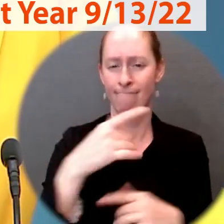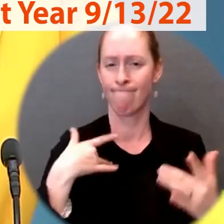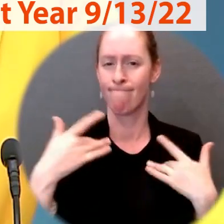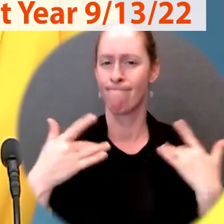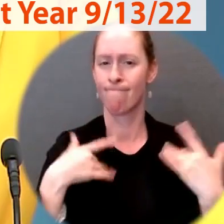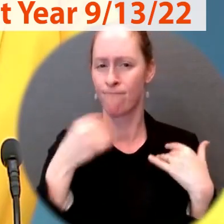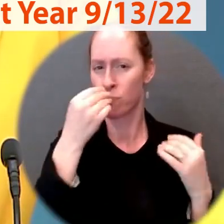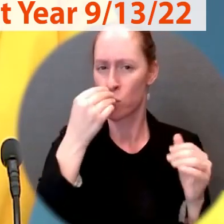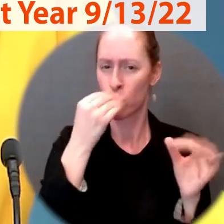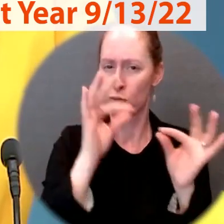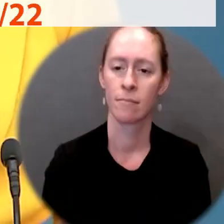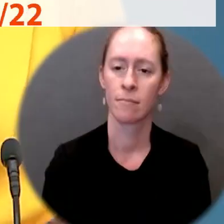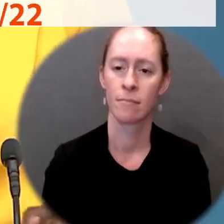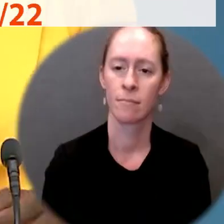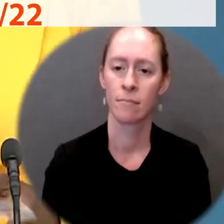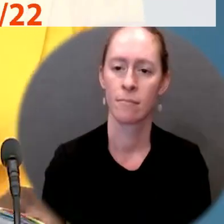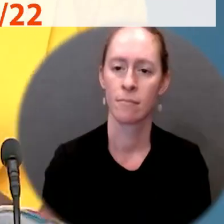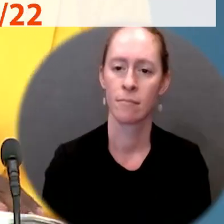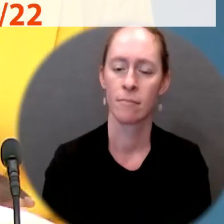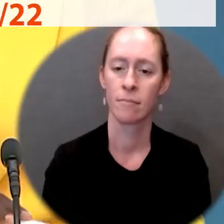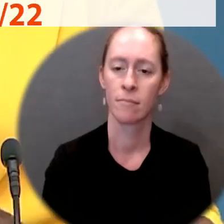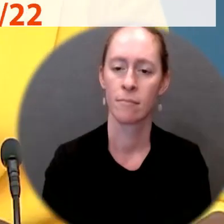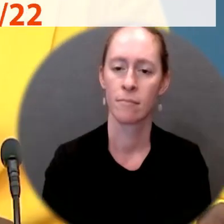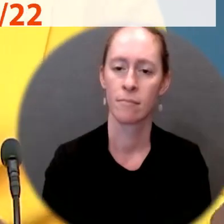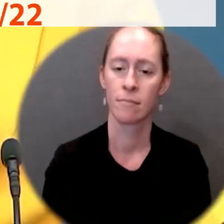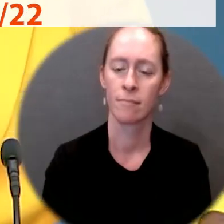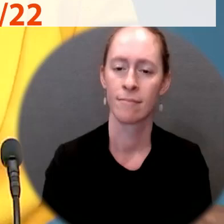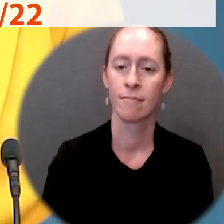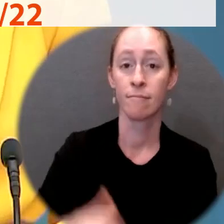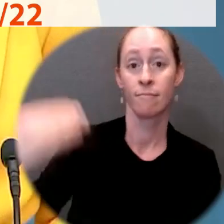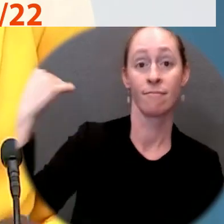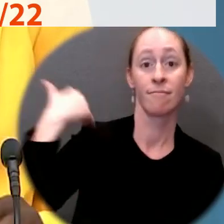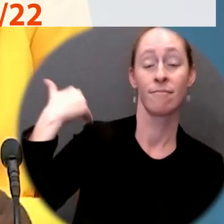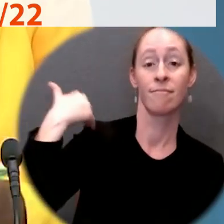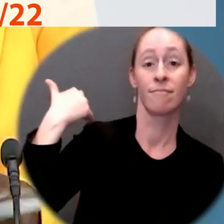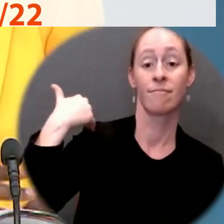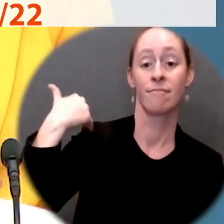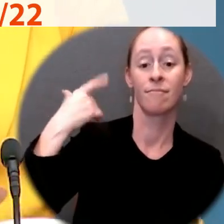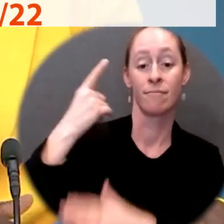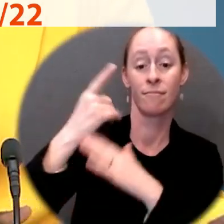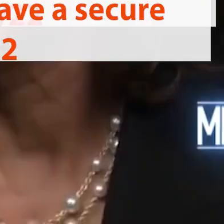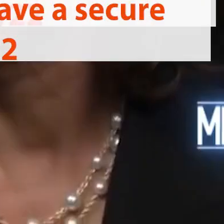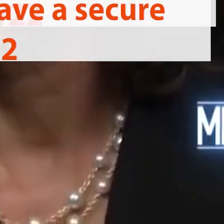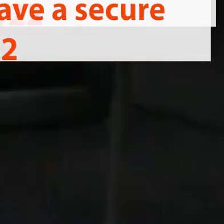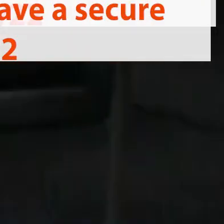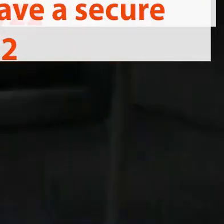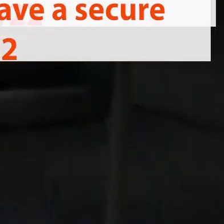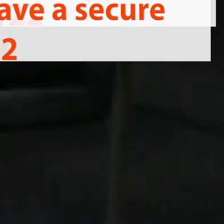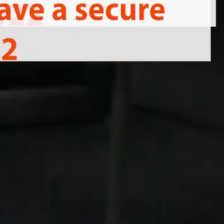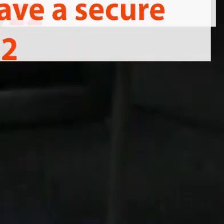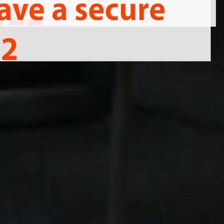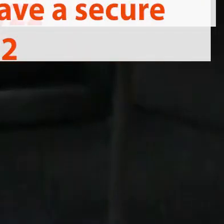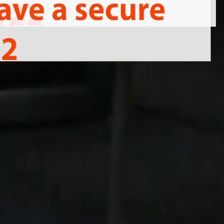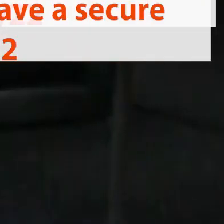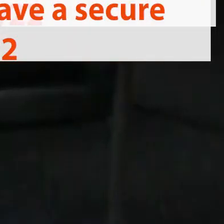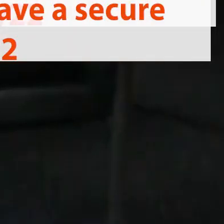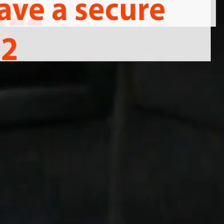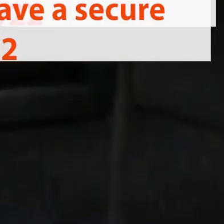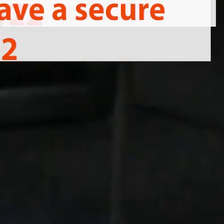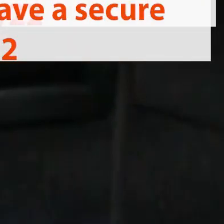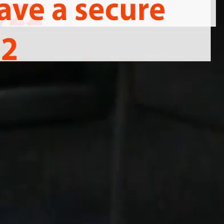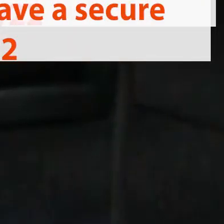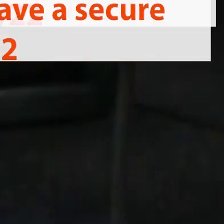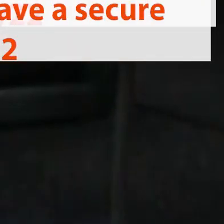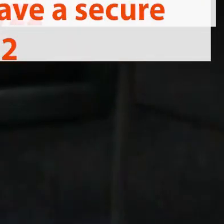It's moderating, which is important. Over the weekend, the vice president said that the border is secure. We're going to have 2 million people cross this border for the first time